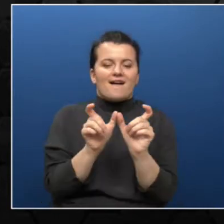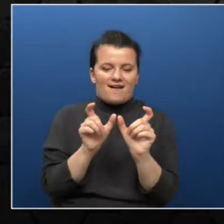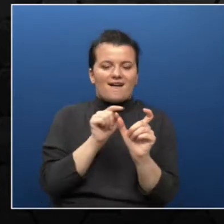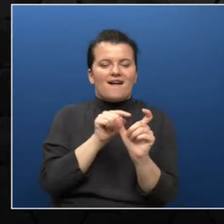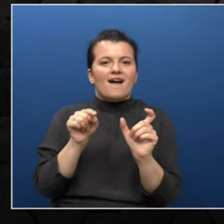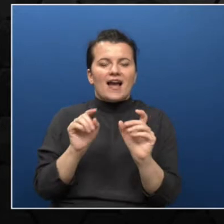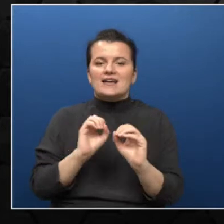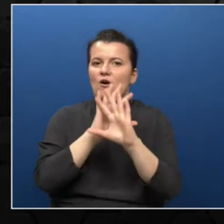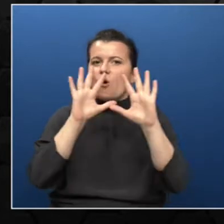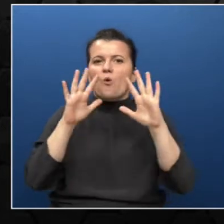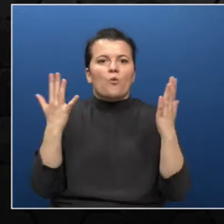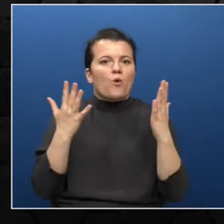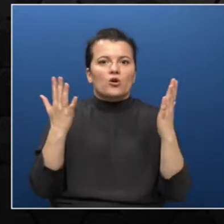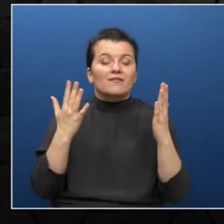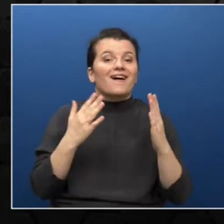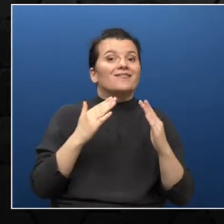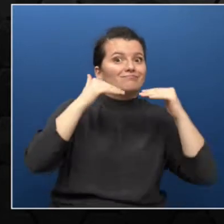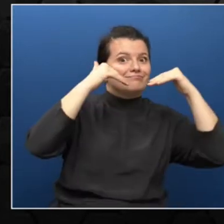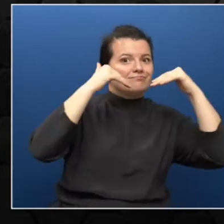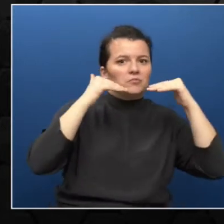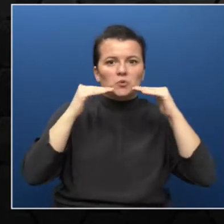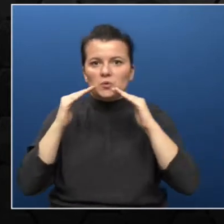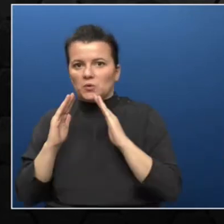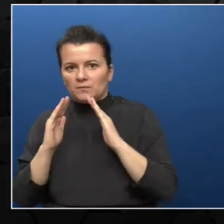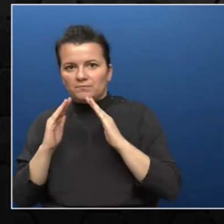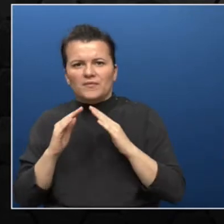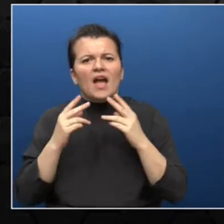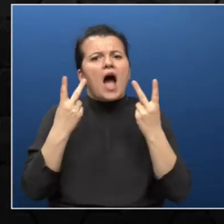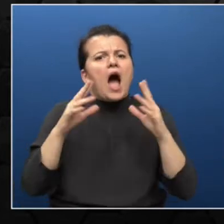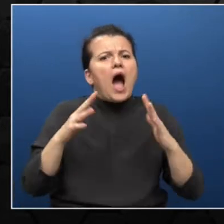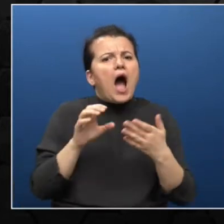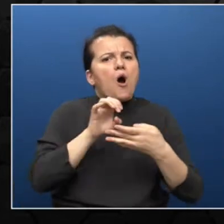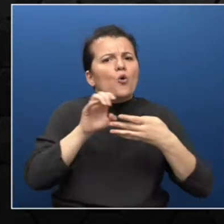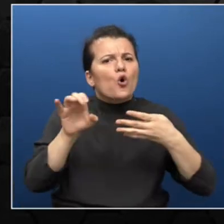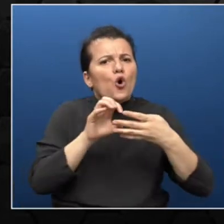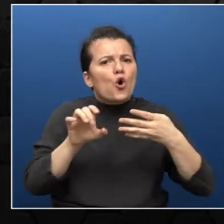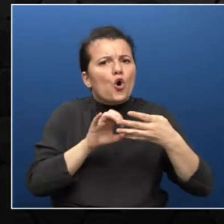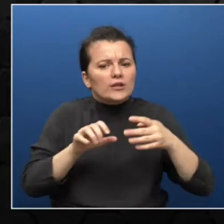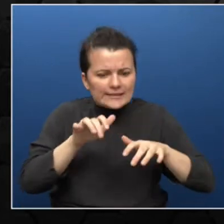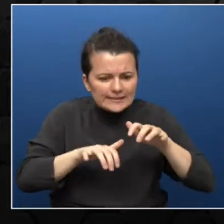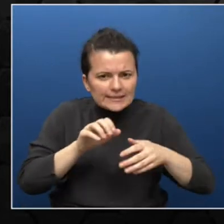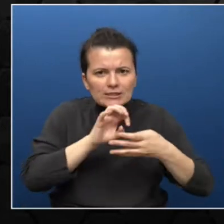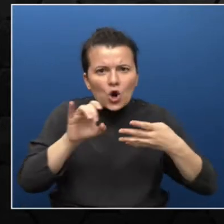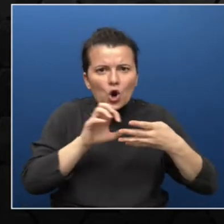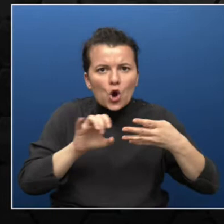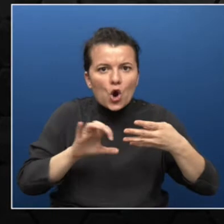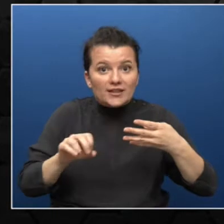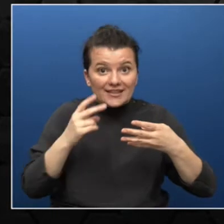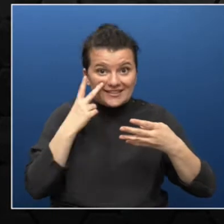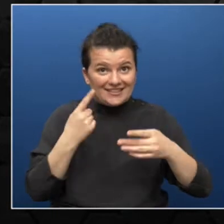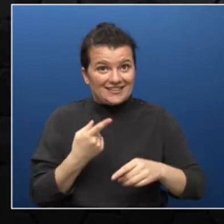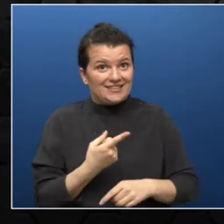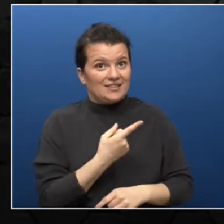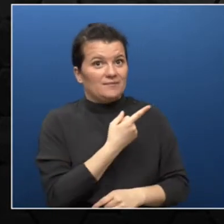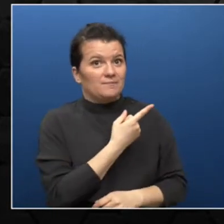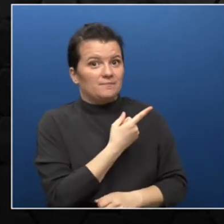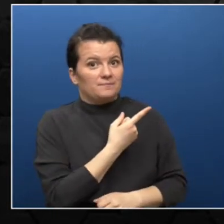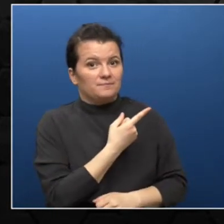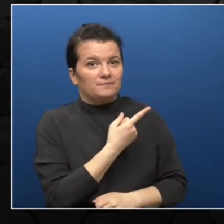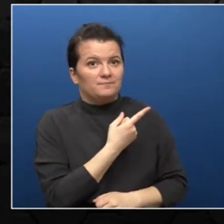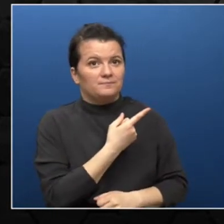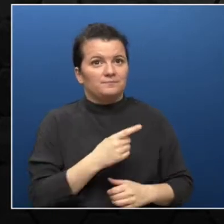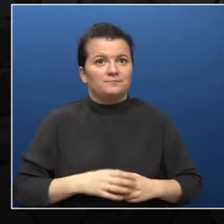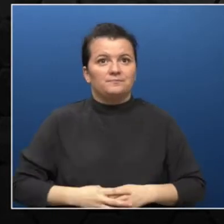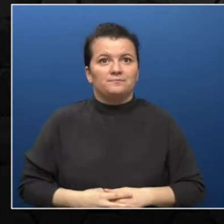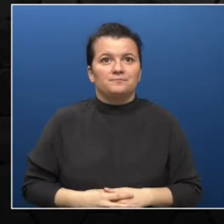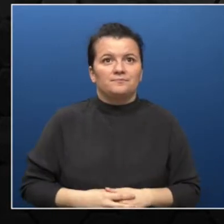is. So let's get into the code. When we see this code, we're importing NumPy, Pandas, and then we're